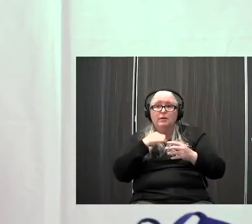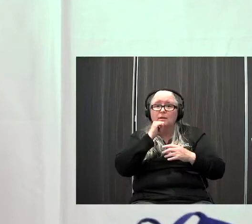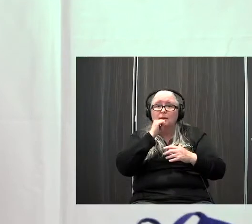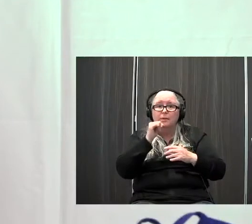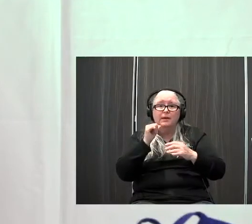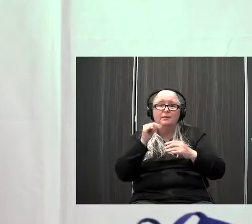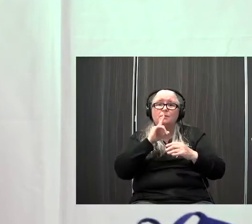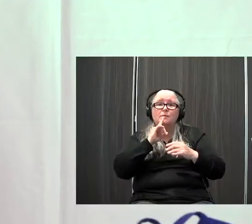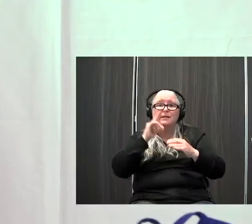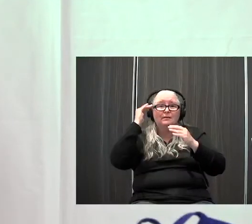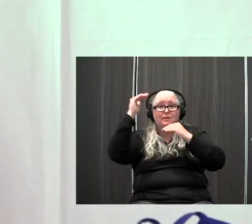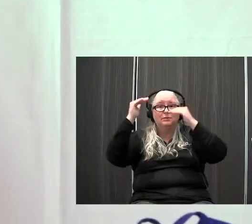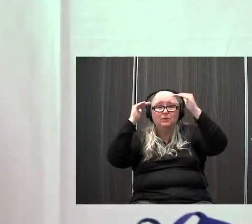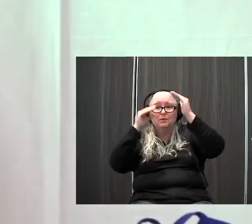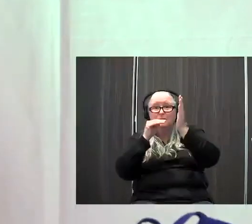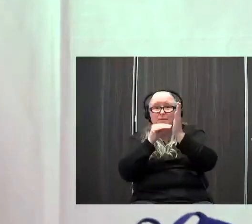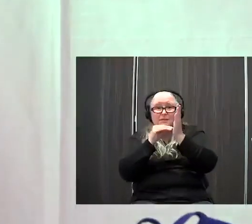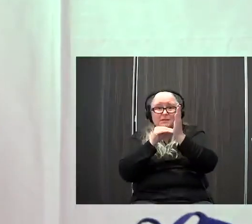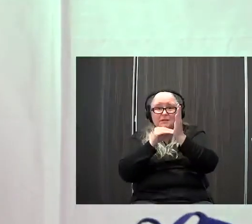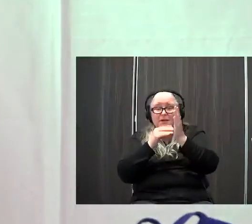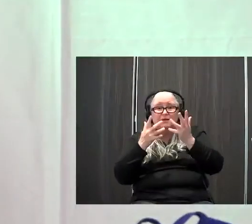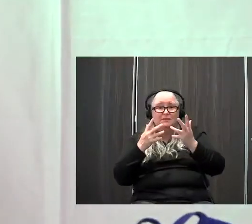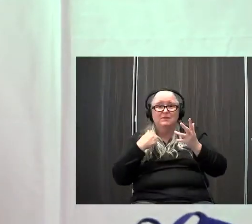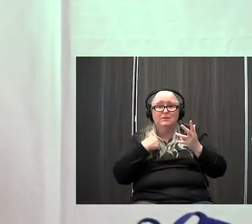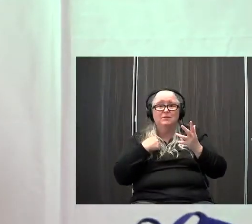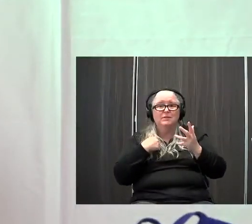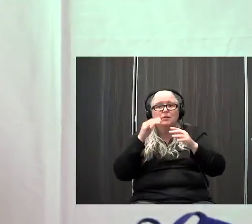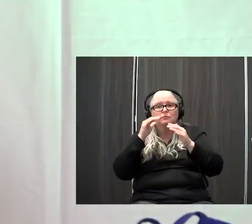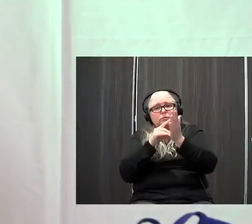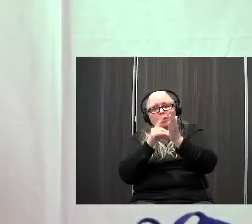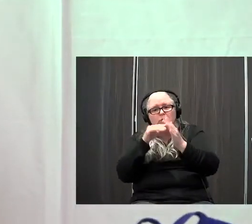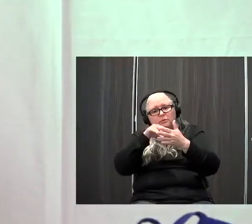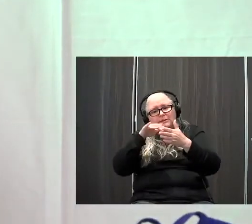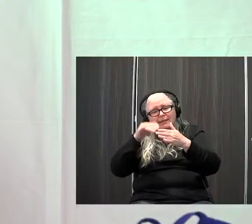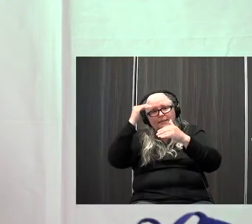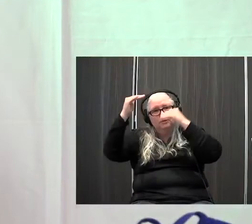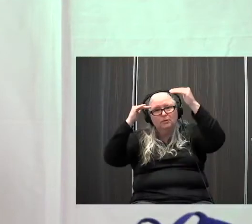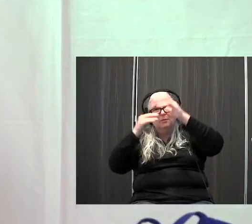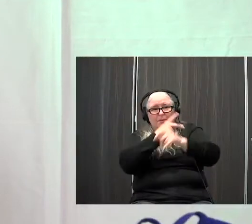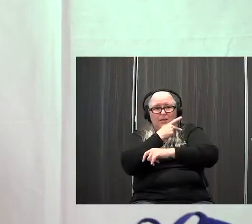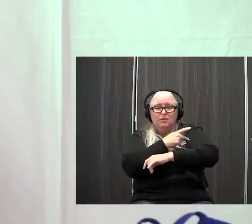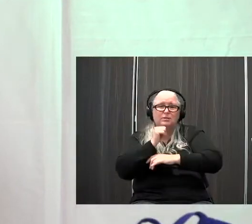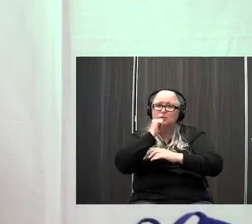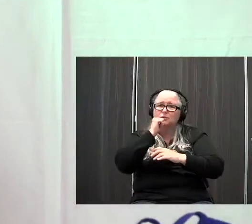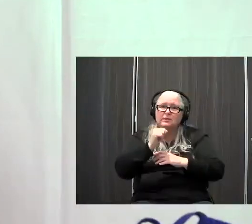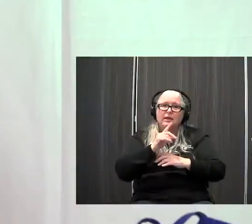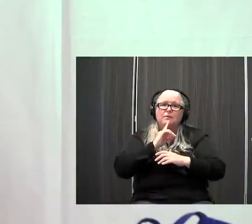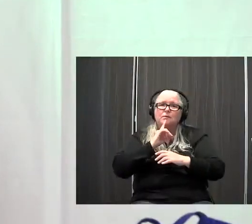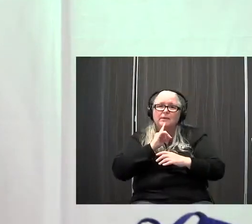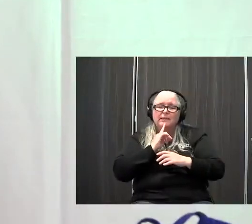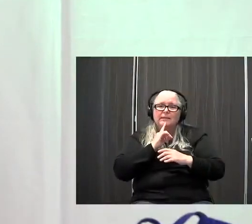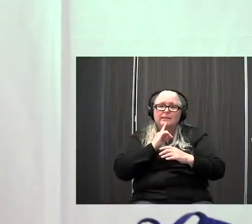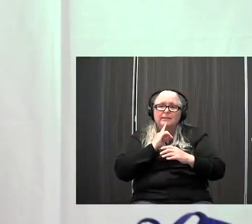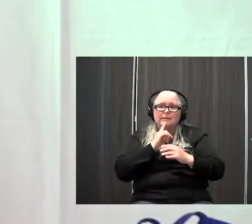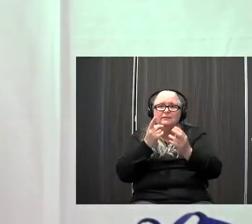geriatricians aren't ready to take on those next phases. I mean, one of the things that our center does have is a transition program, and we will